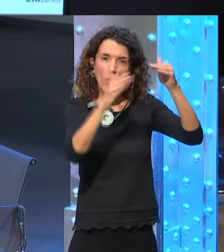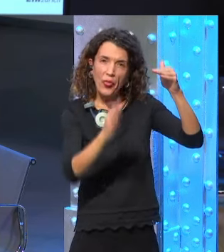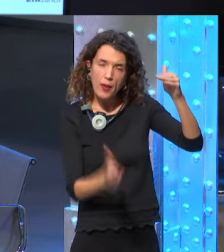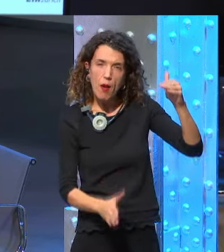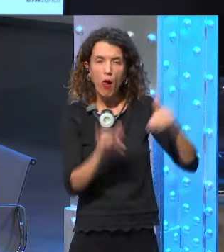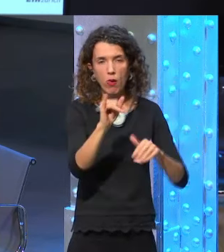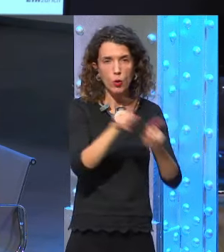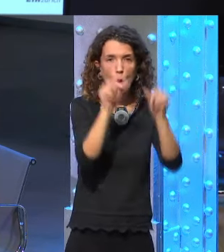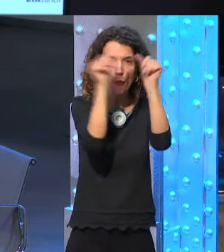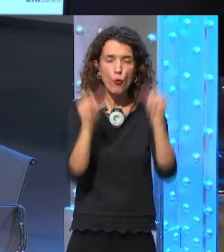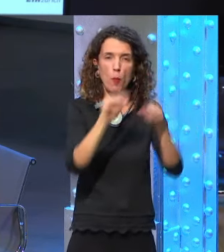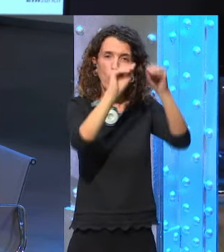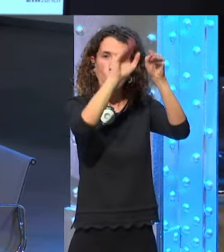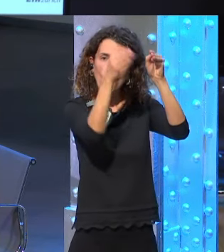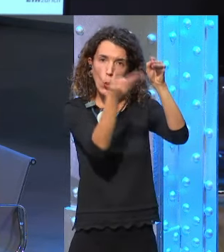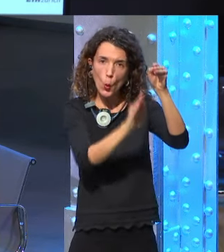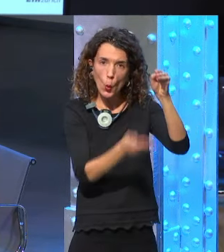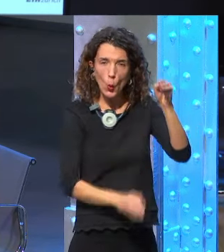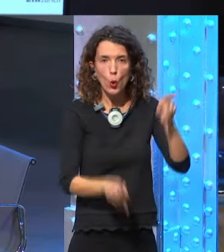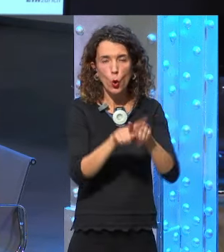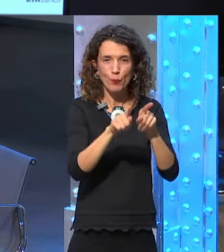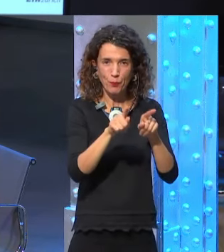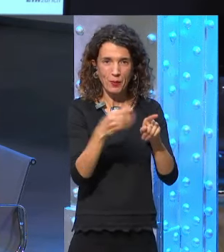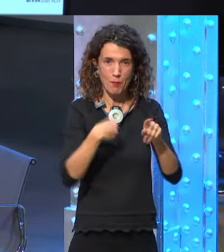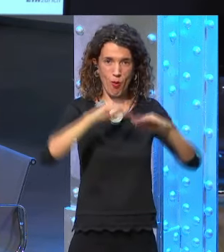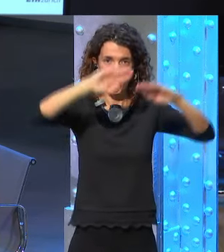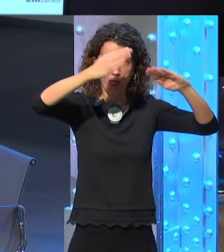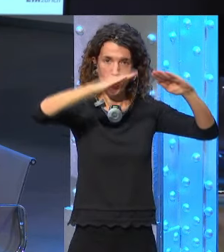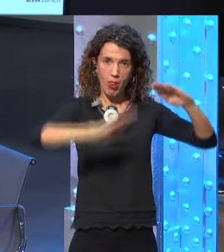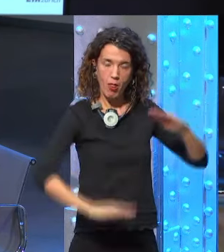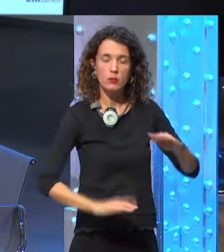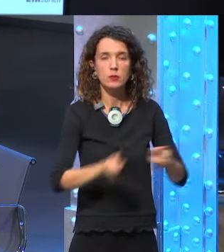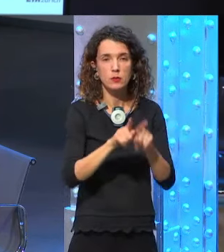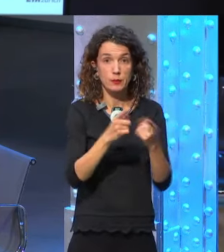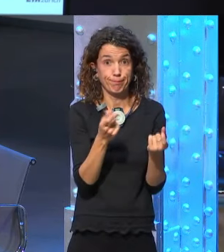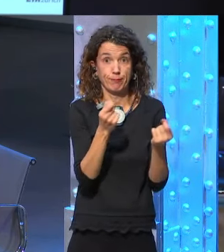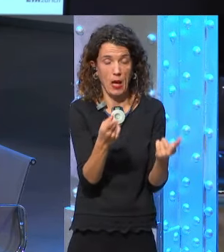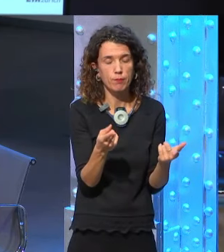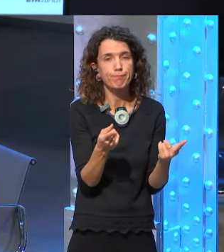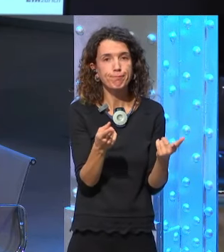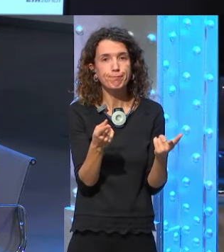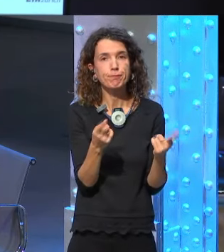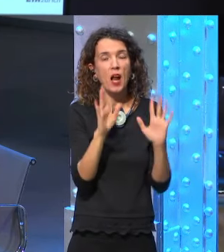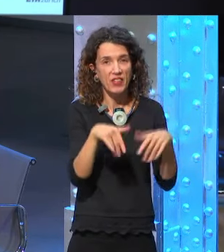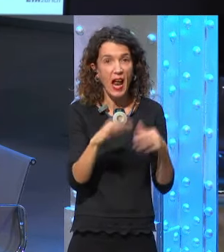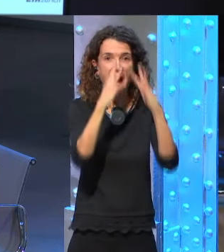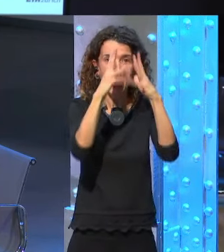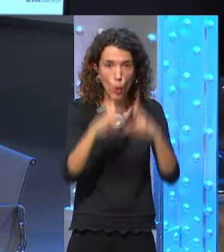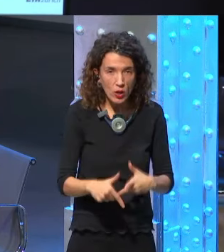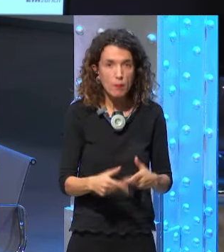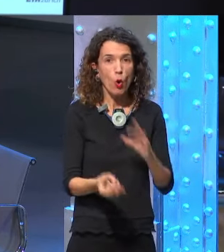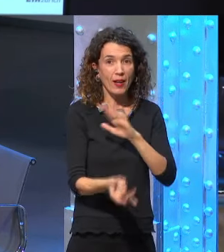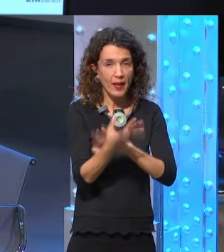shape of these oscillations. We designed the logic, the rules, the algorithm, you could say, on how